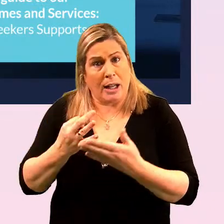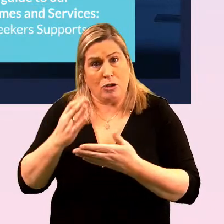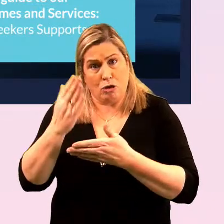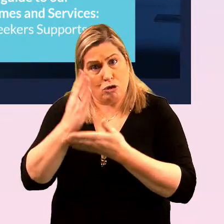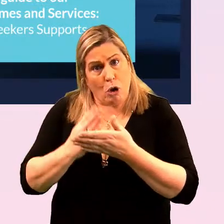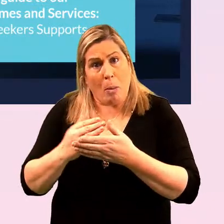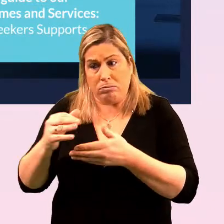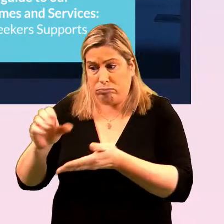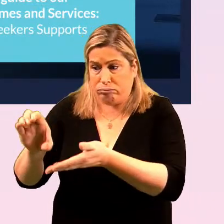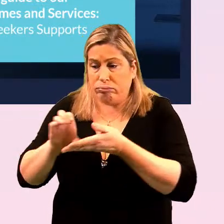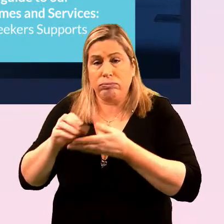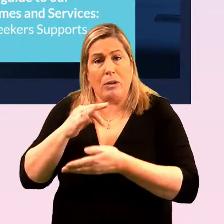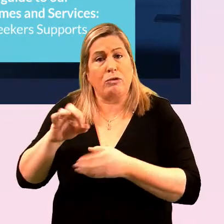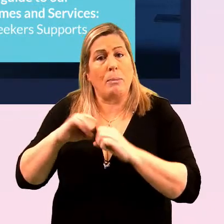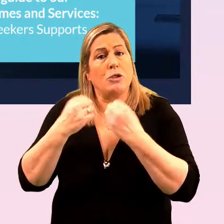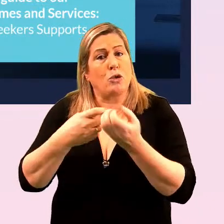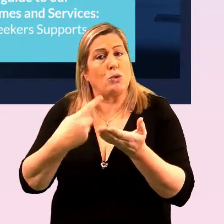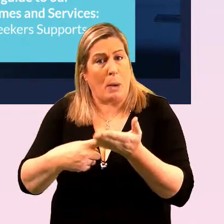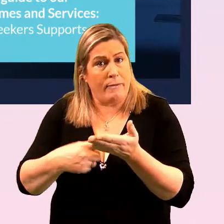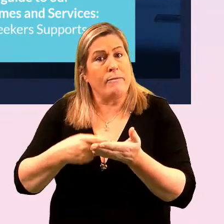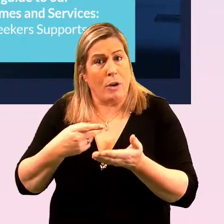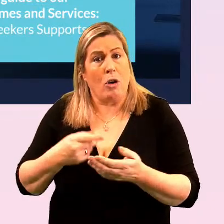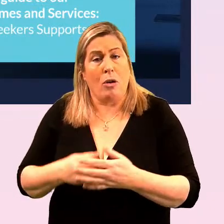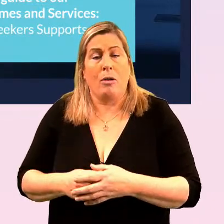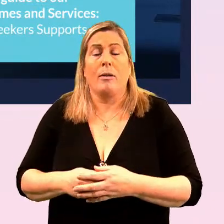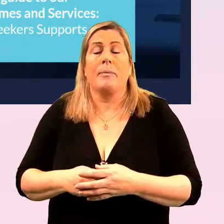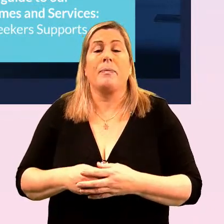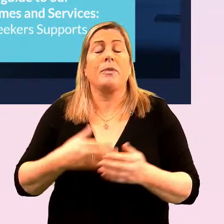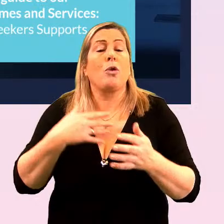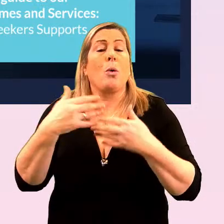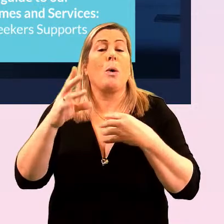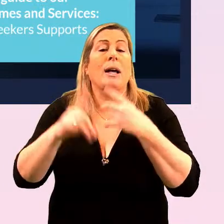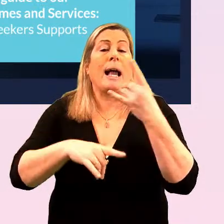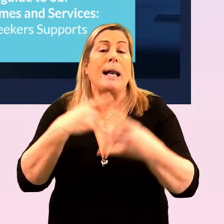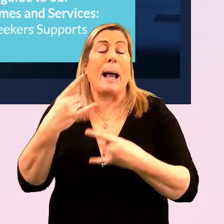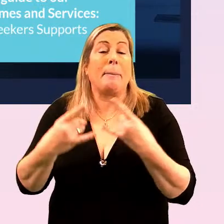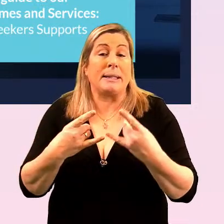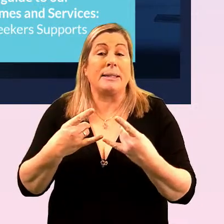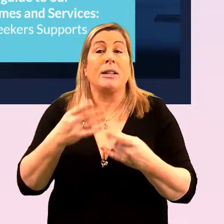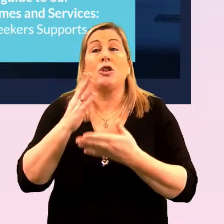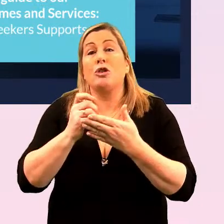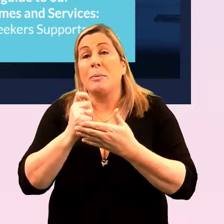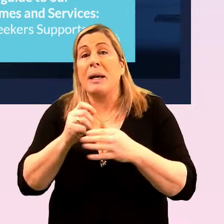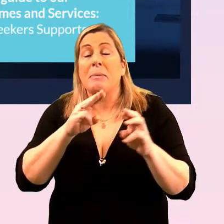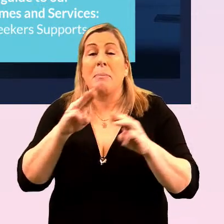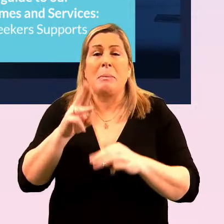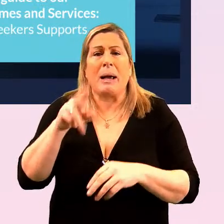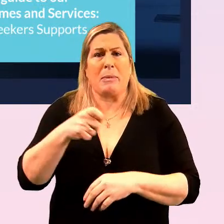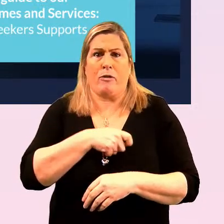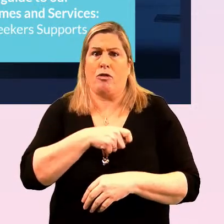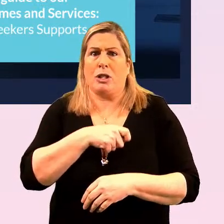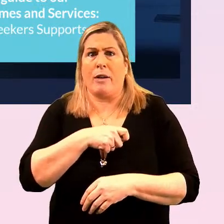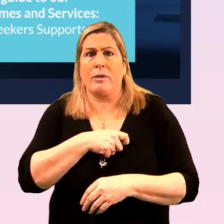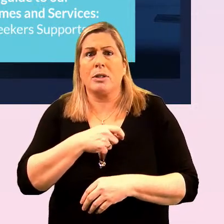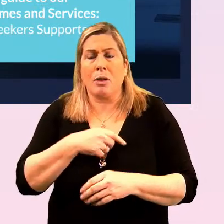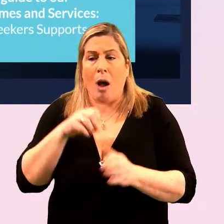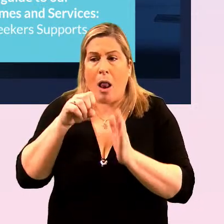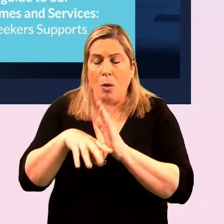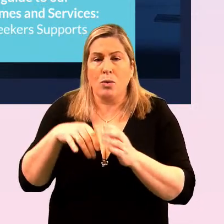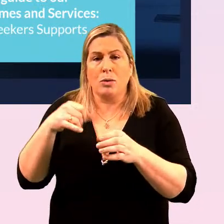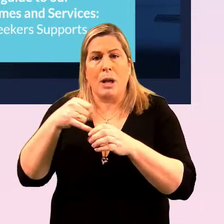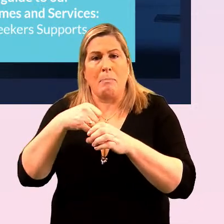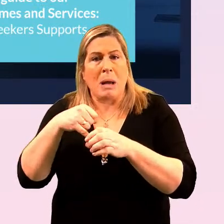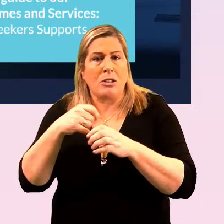social welfare. And then what can happen is some of the times people can be very nervous about losing a medical card